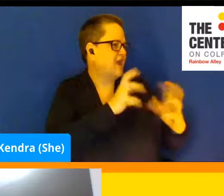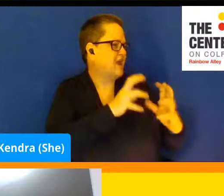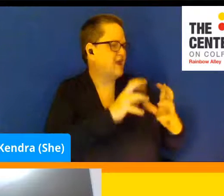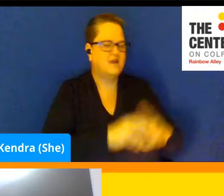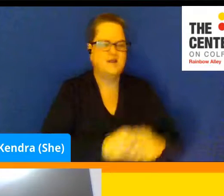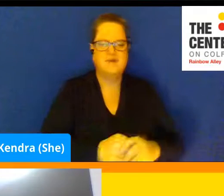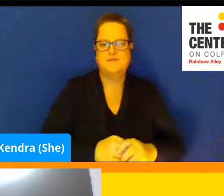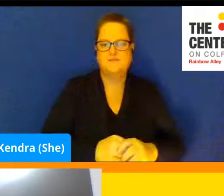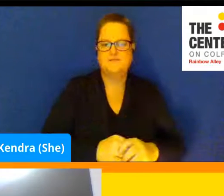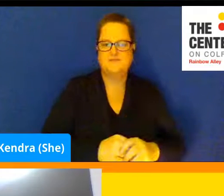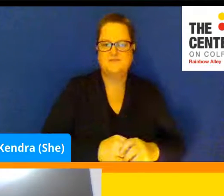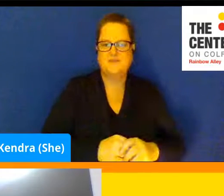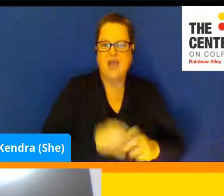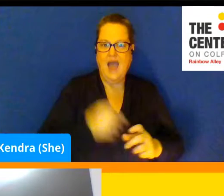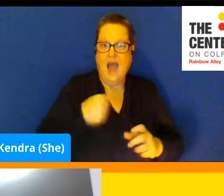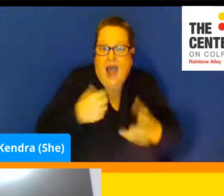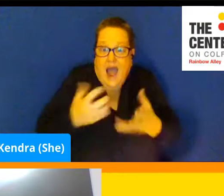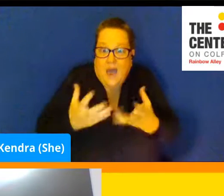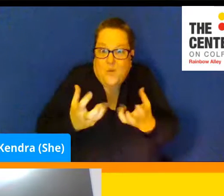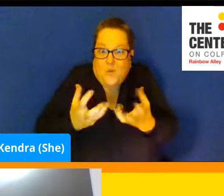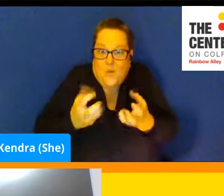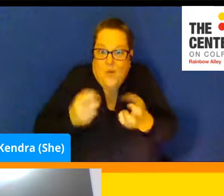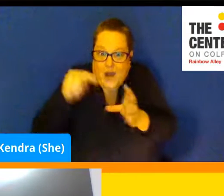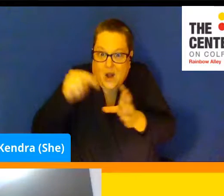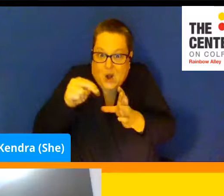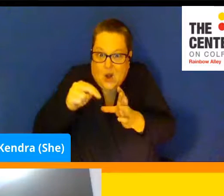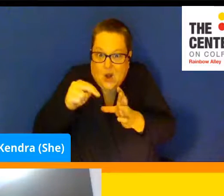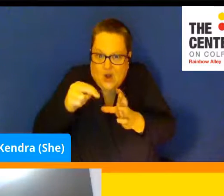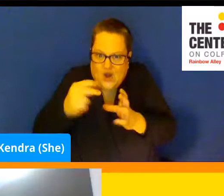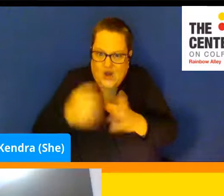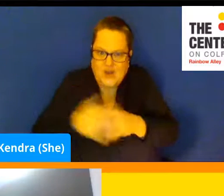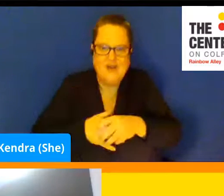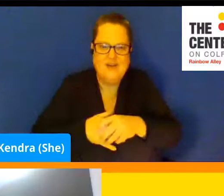I want to take a peek and see what it looks like before we throw it in the freezer.